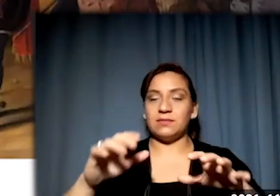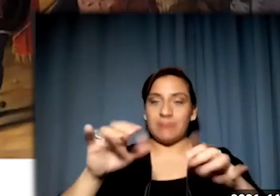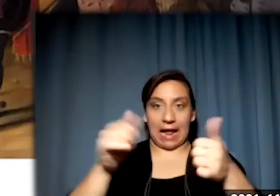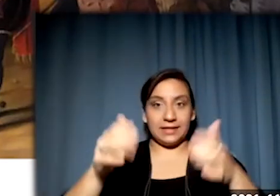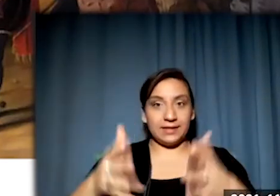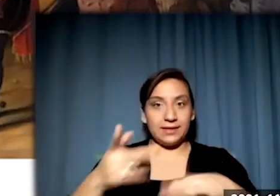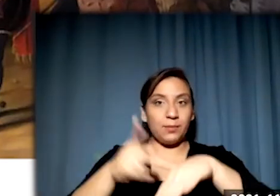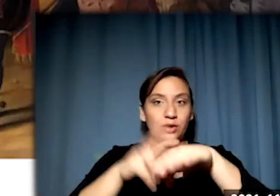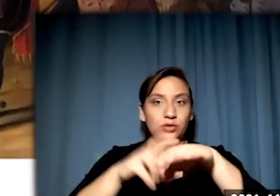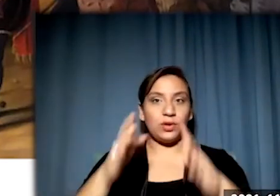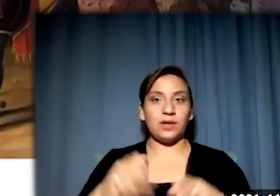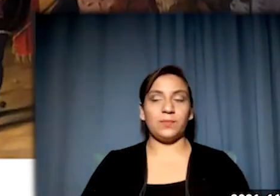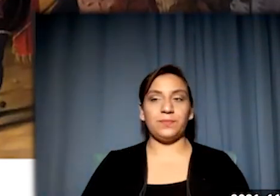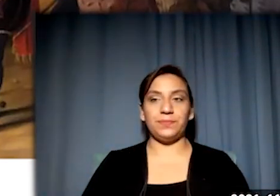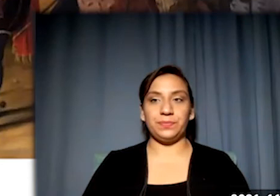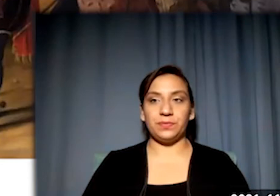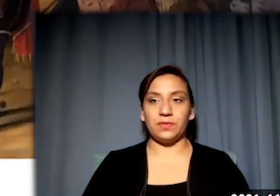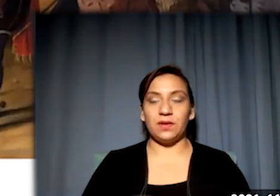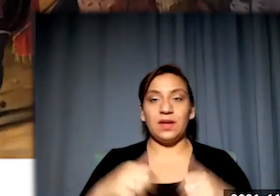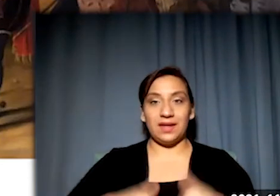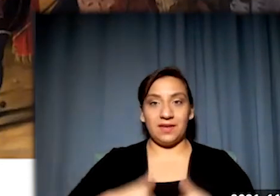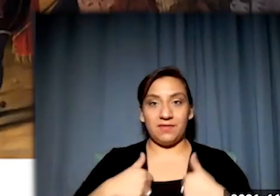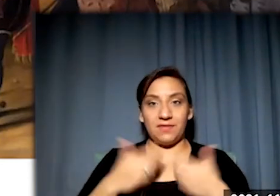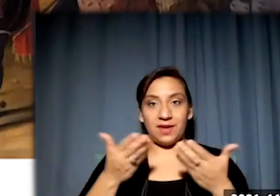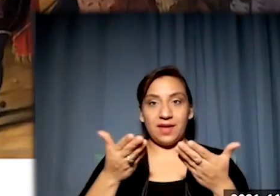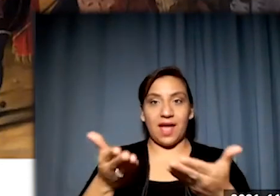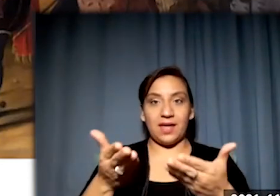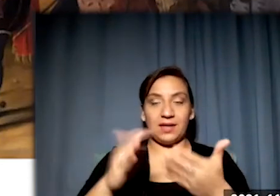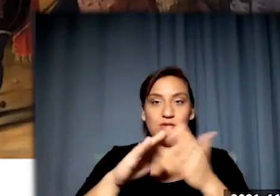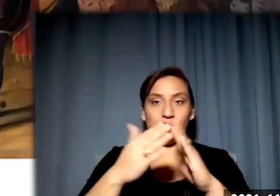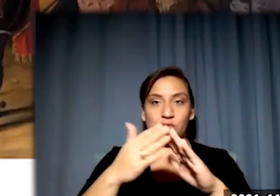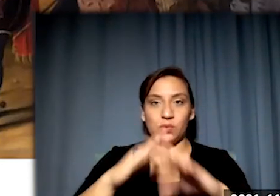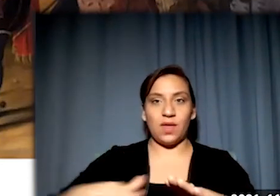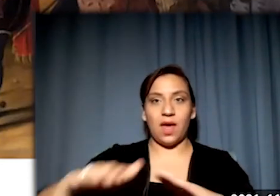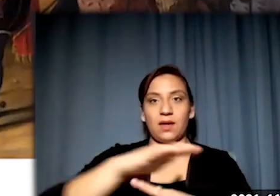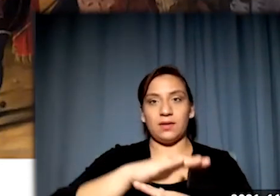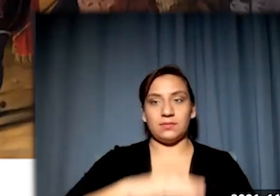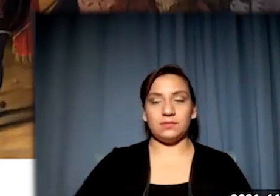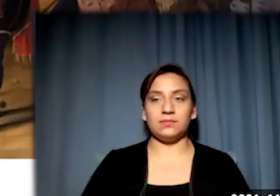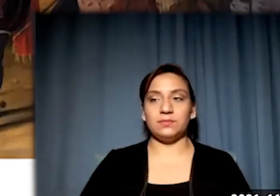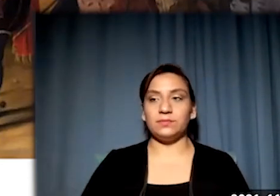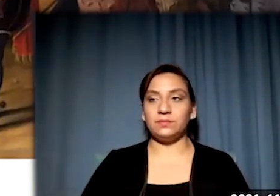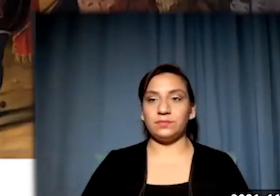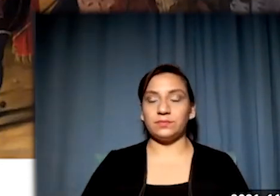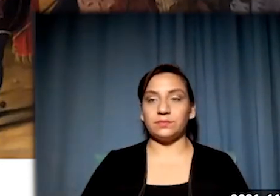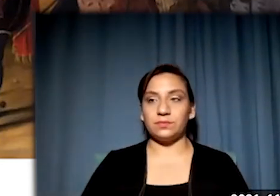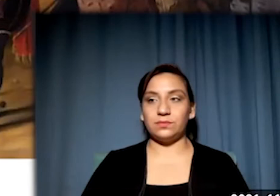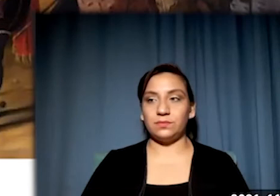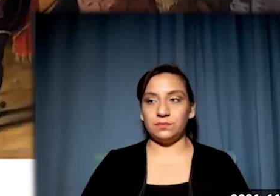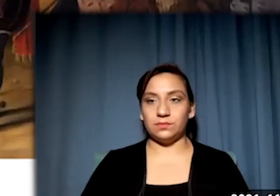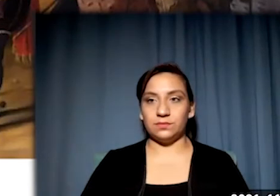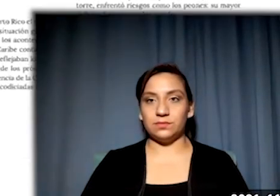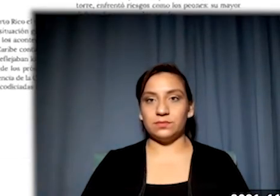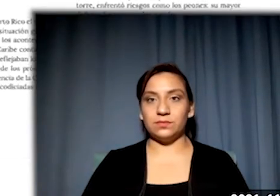those who live in the city, and consider it their home, identified by their prolific productions from the 18th century